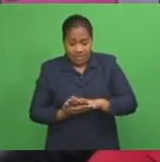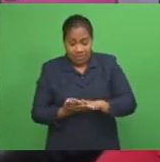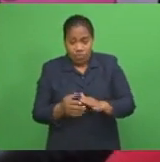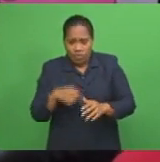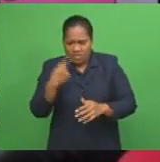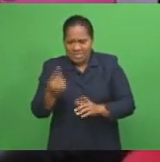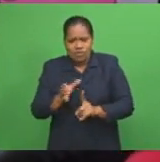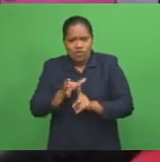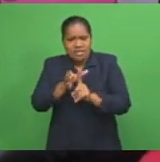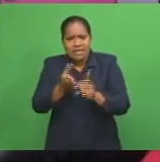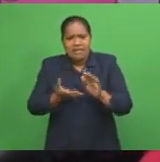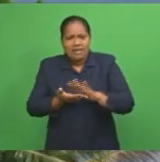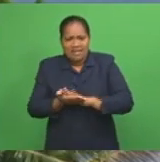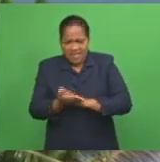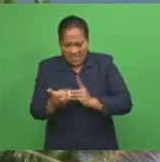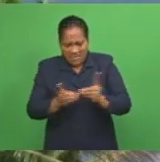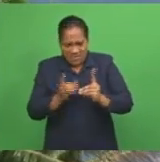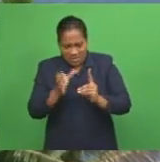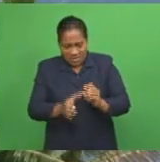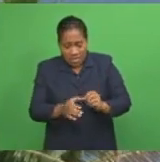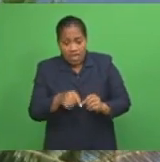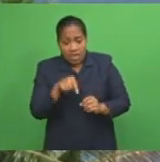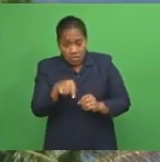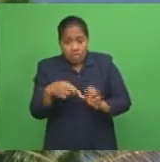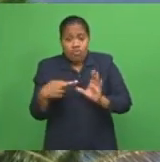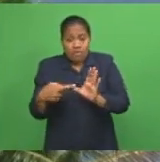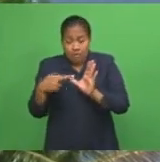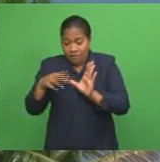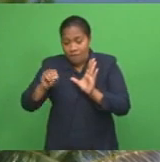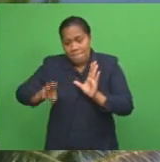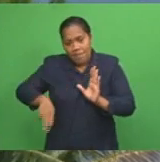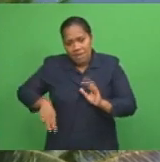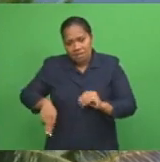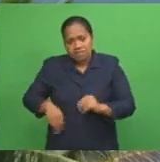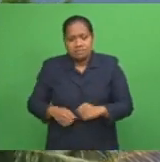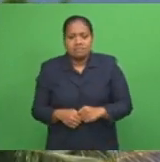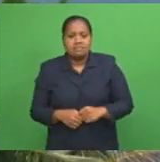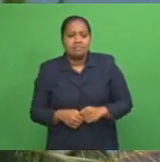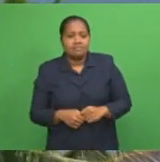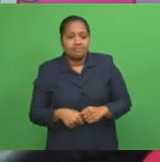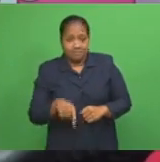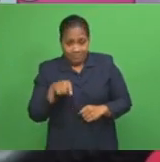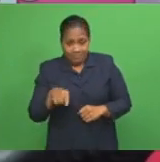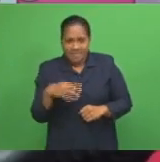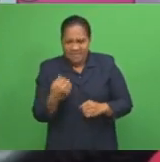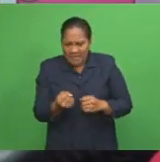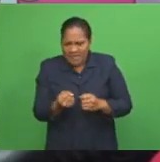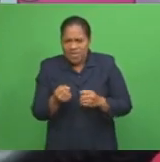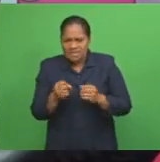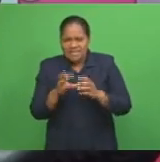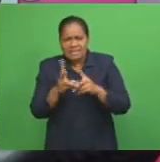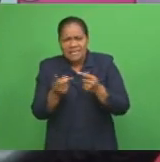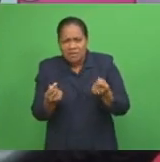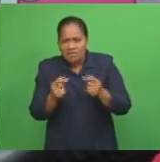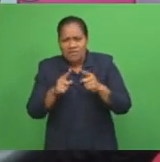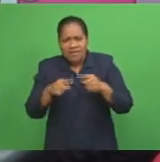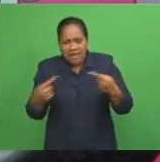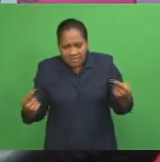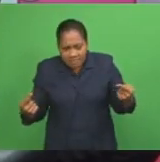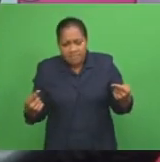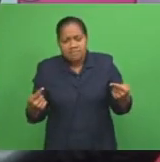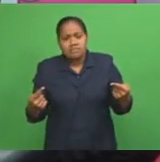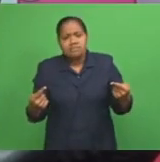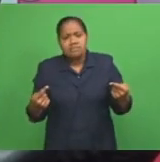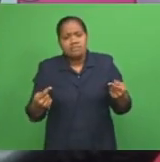was one of the positive responses from our members. VAT exemption on certain items, and also